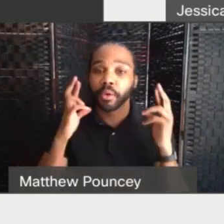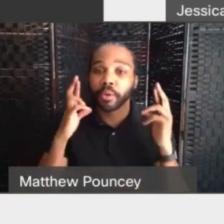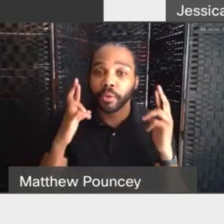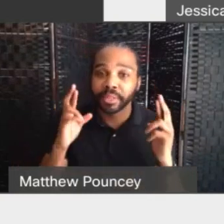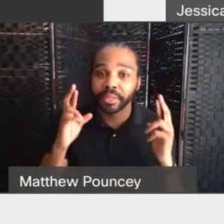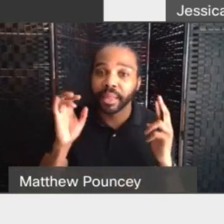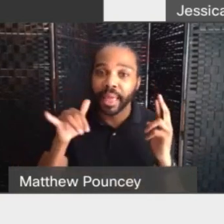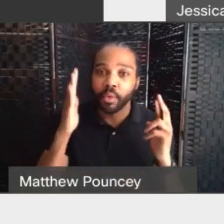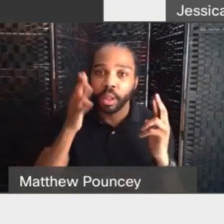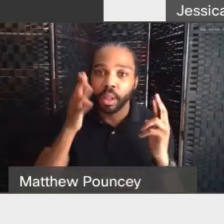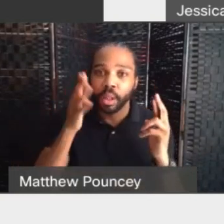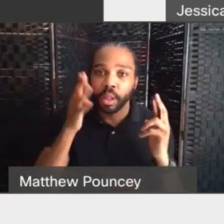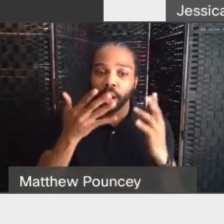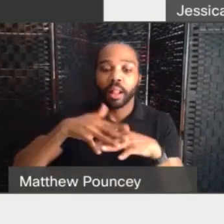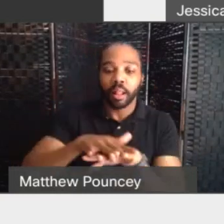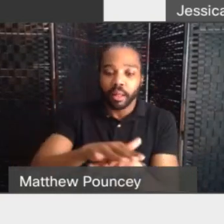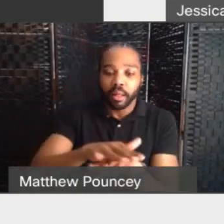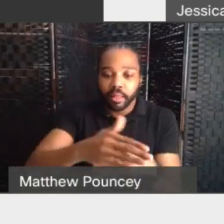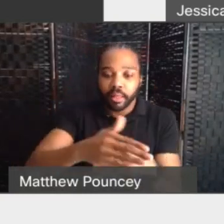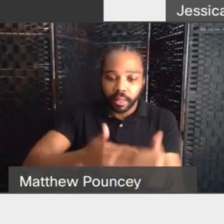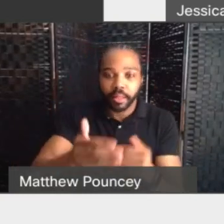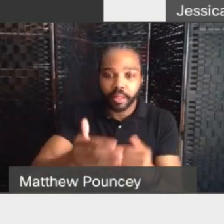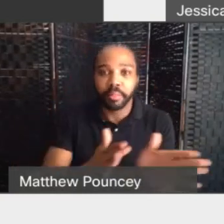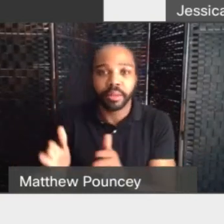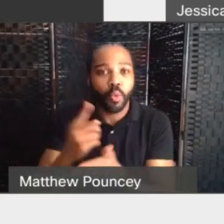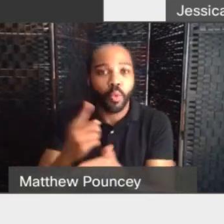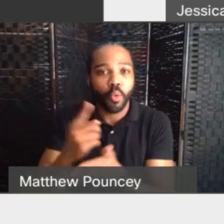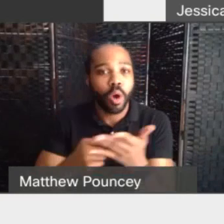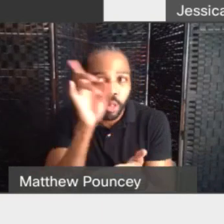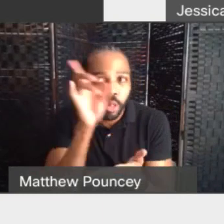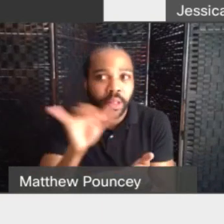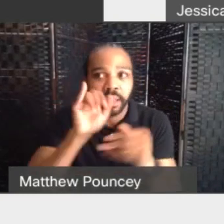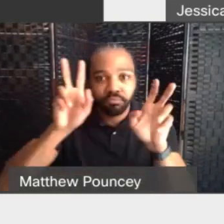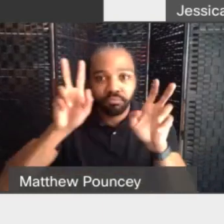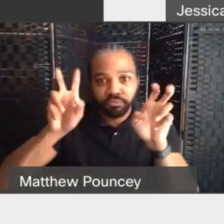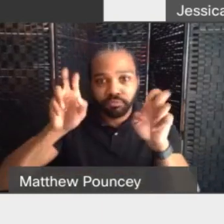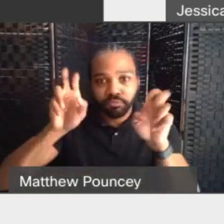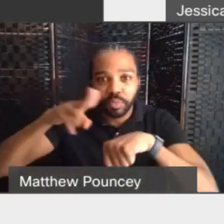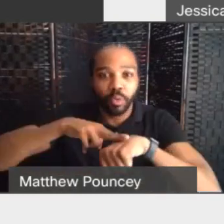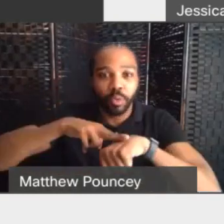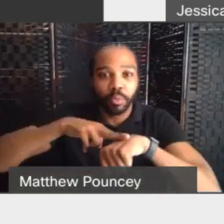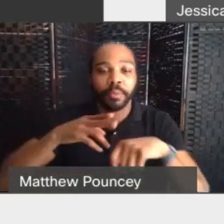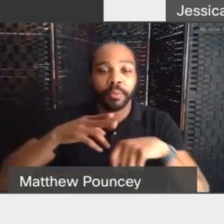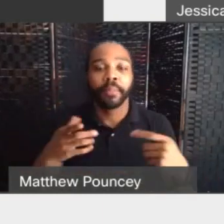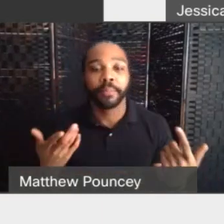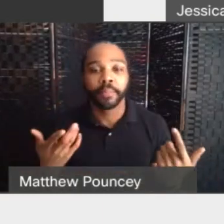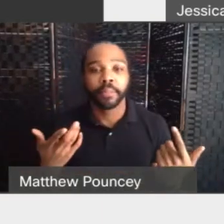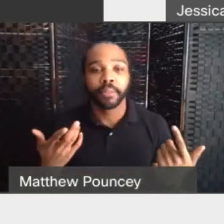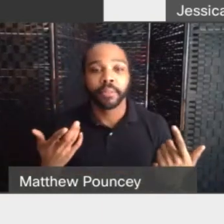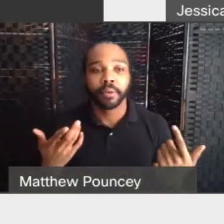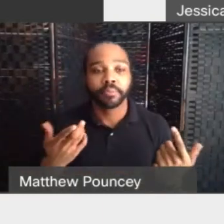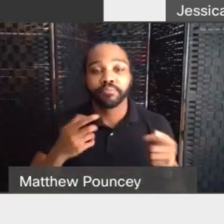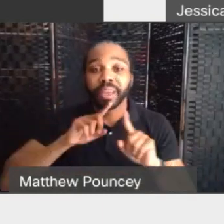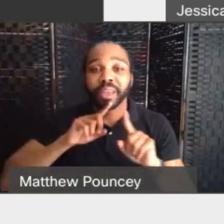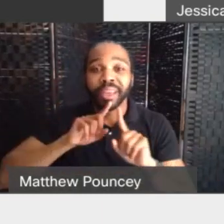into the planning as we do get back to what looks something like normal. But the short answer is we still